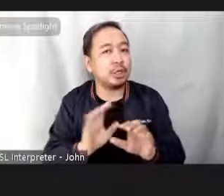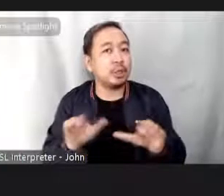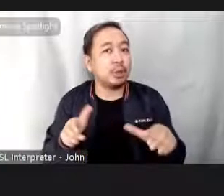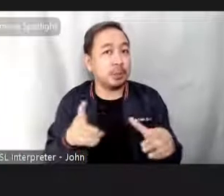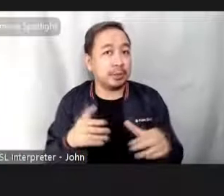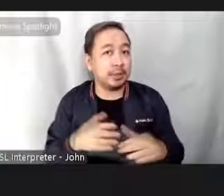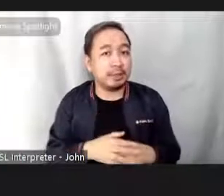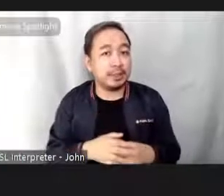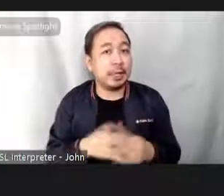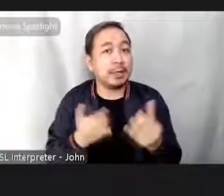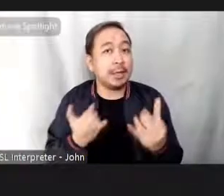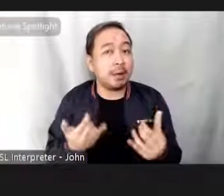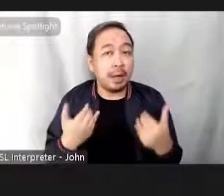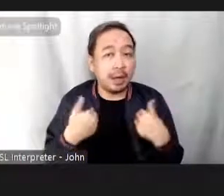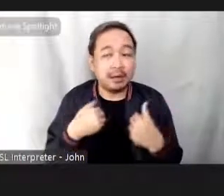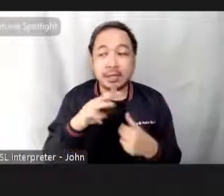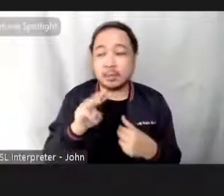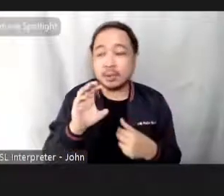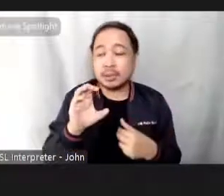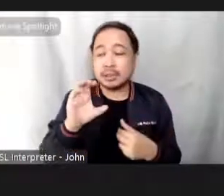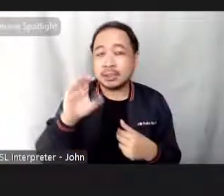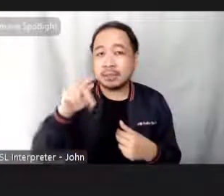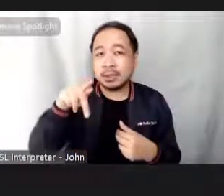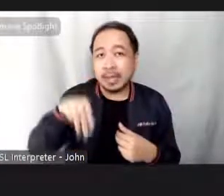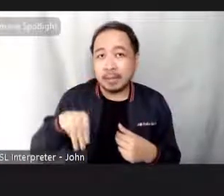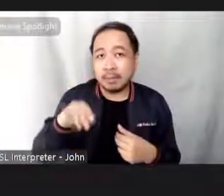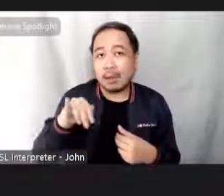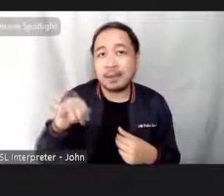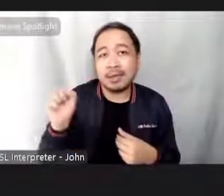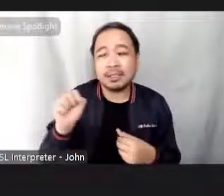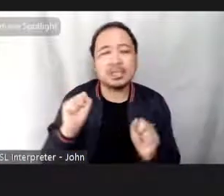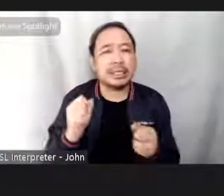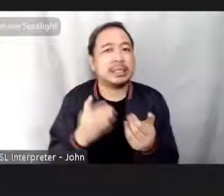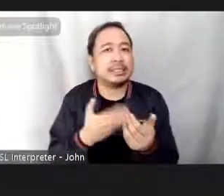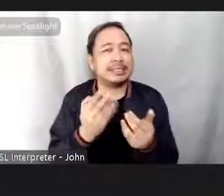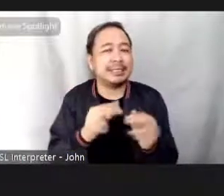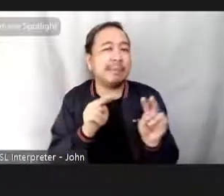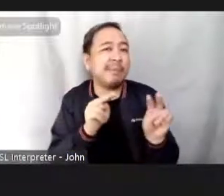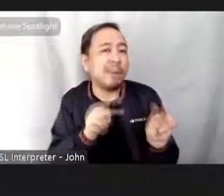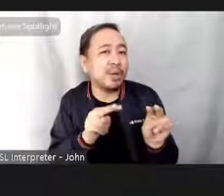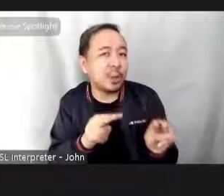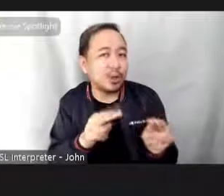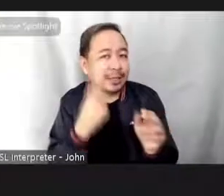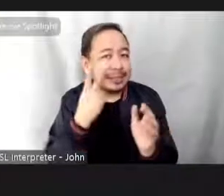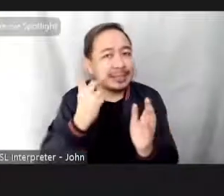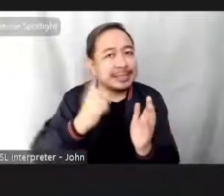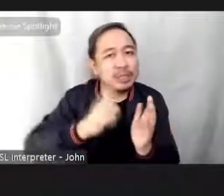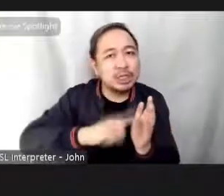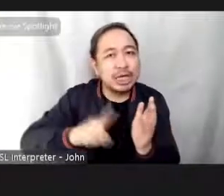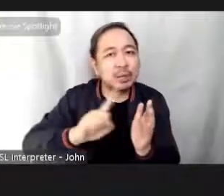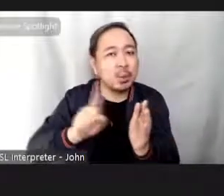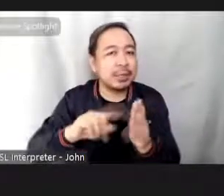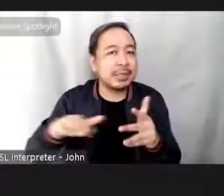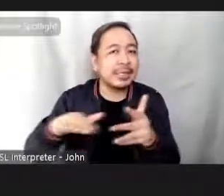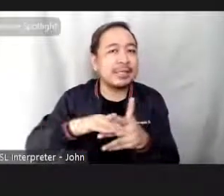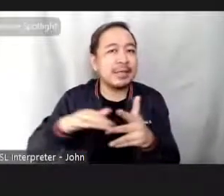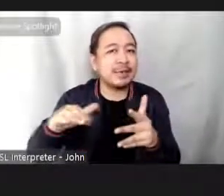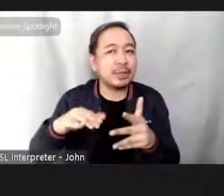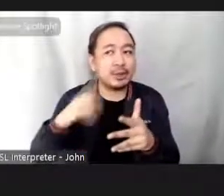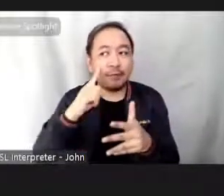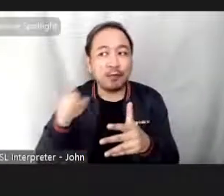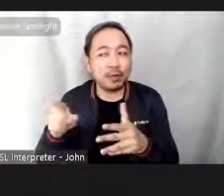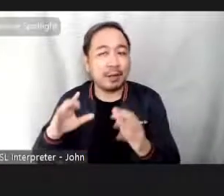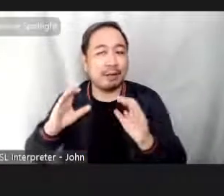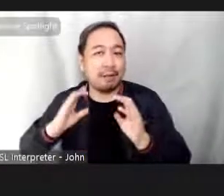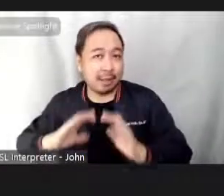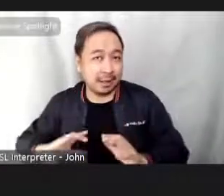existence of WCPMIS, we can easily monitor and track the scheduled intervention of the client and their